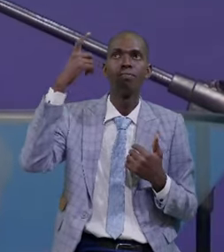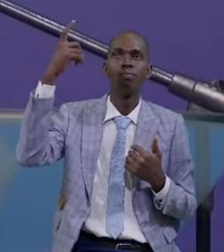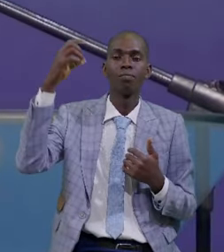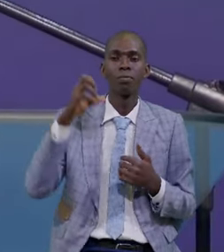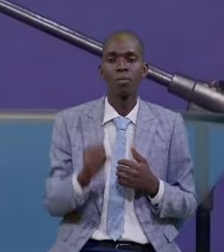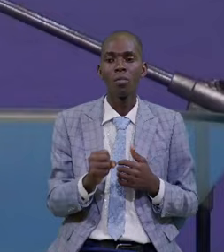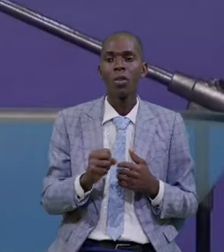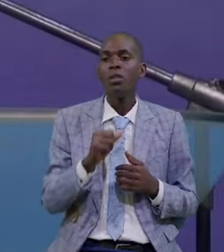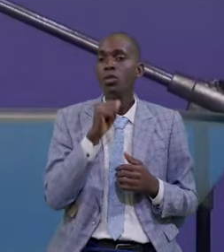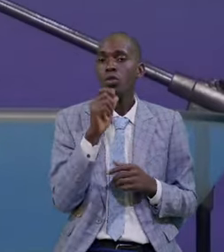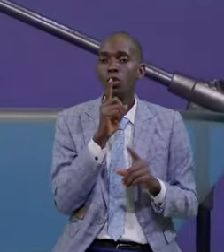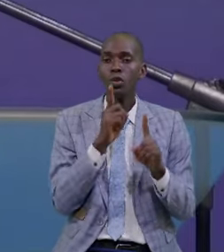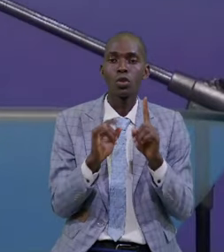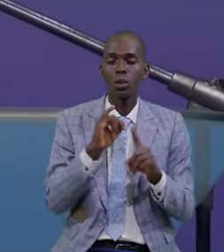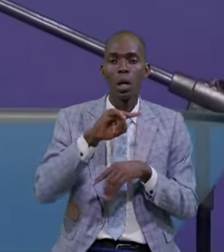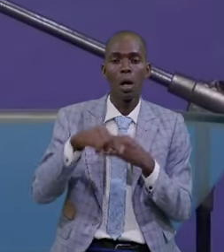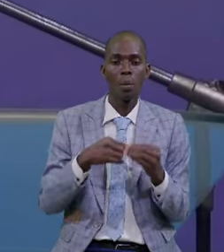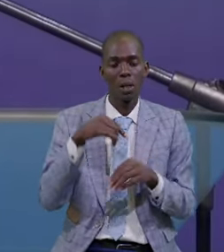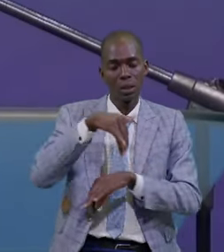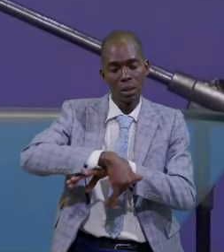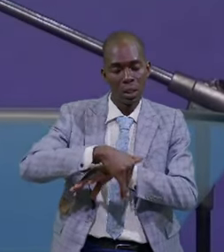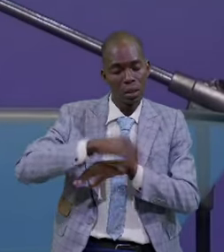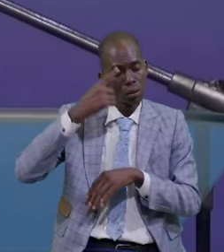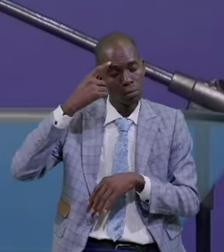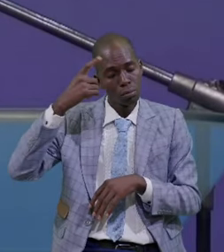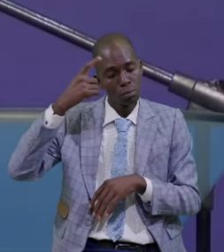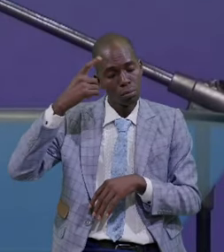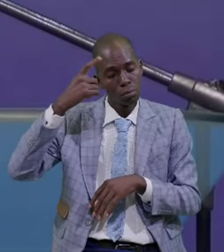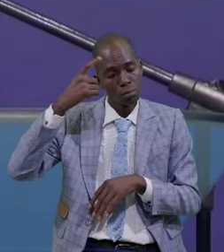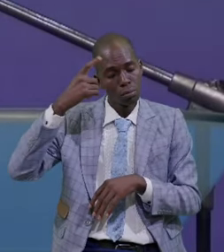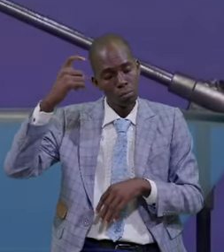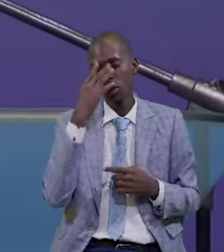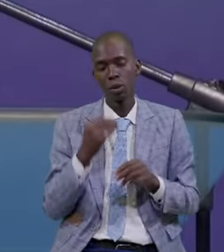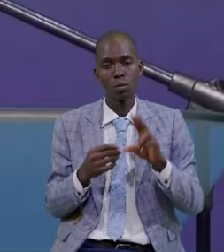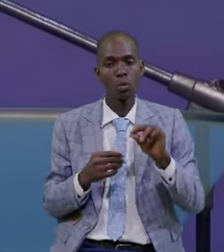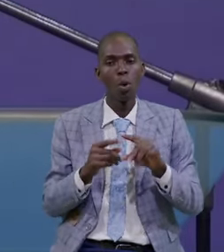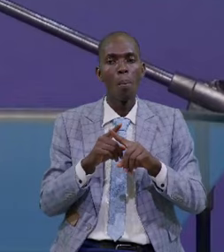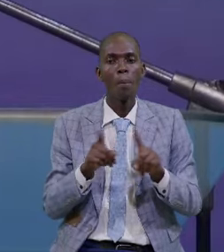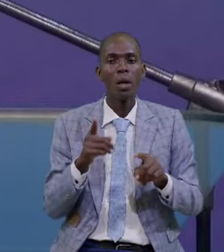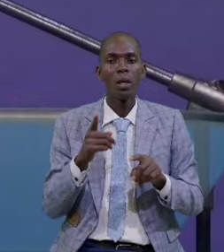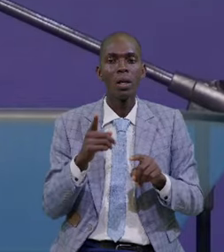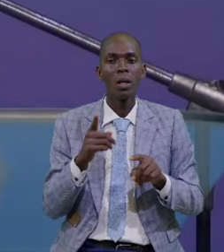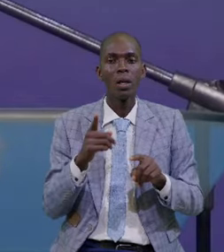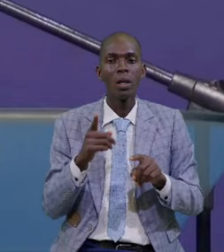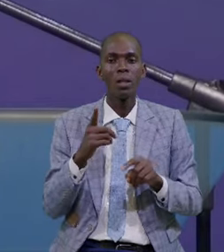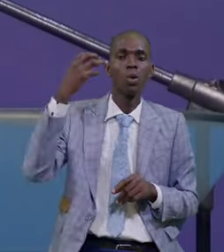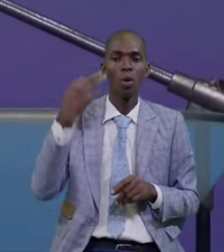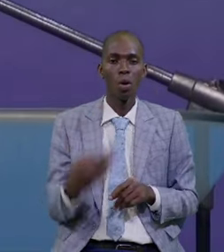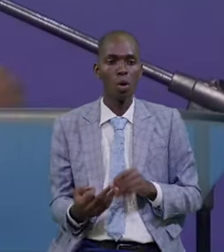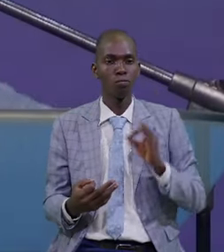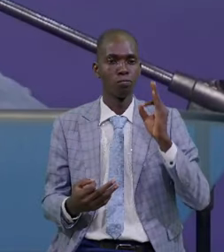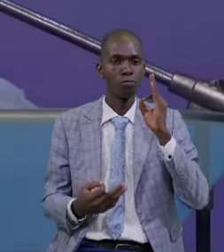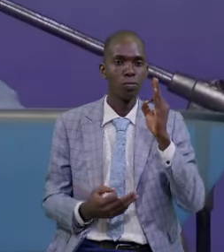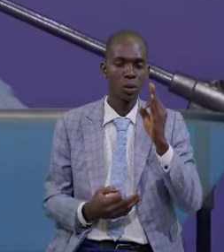talking about dreams in the night. The dream of going with the gospel. That's why we